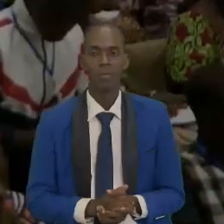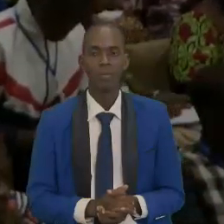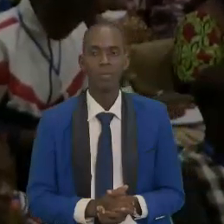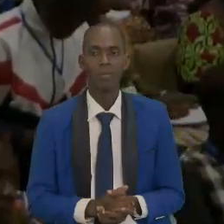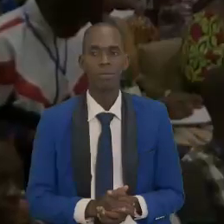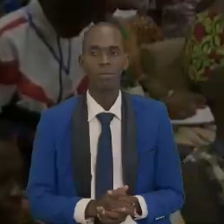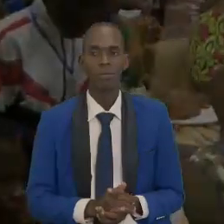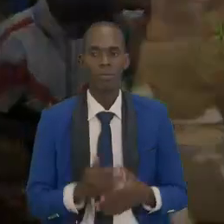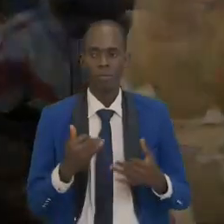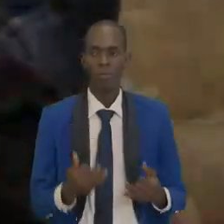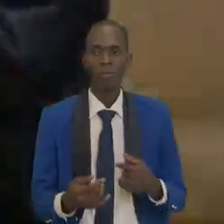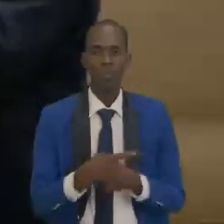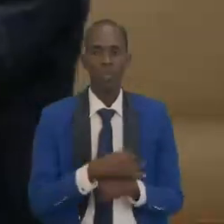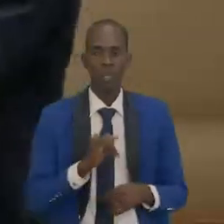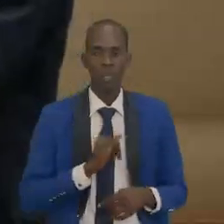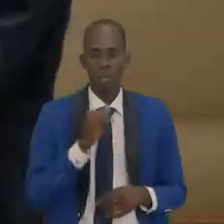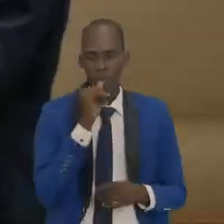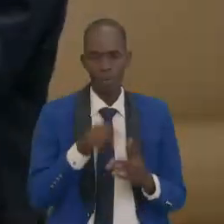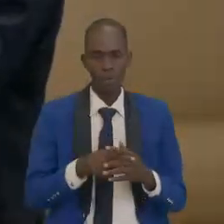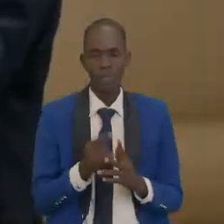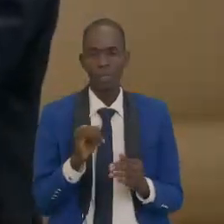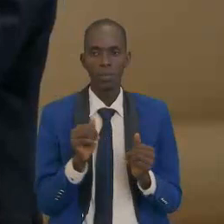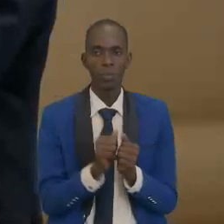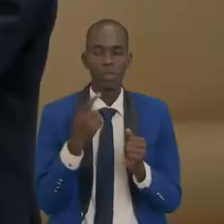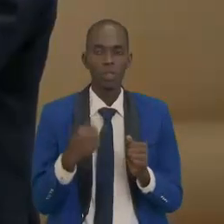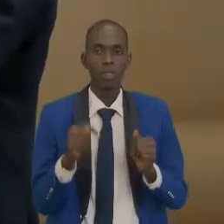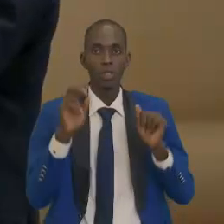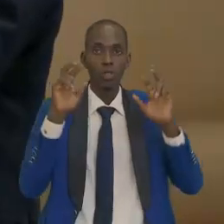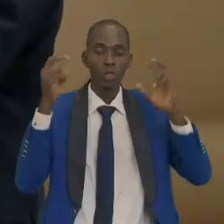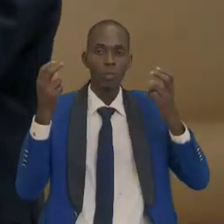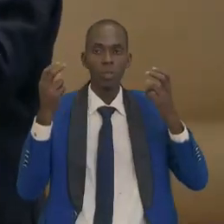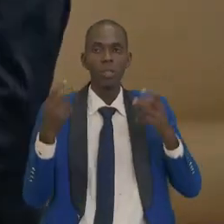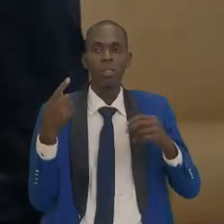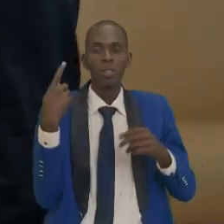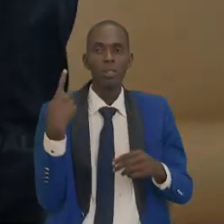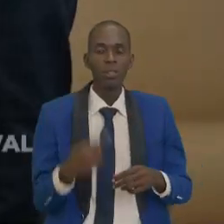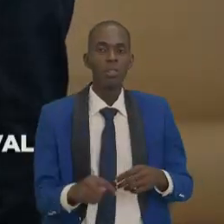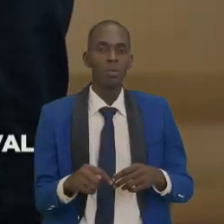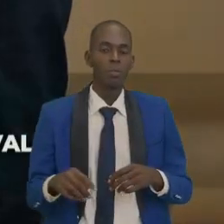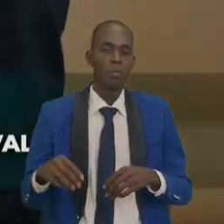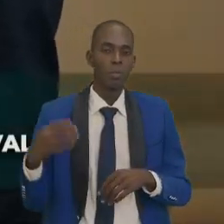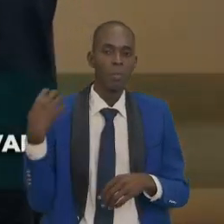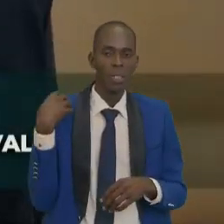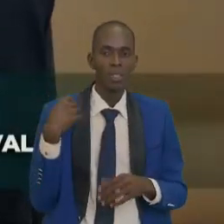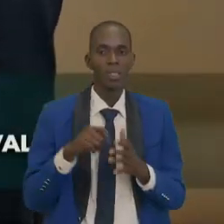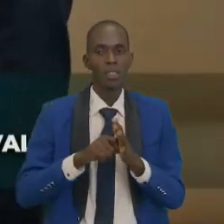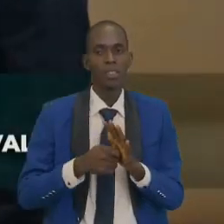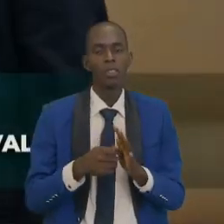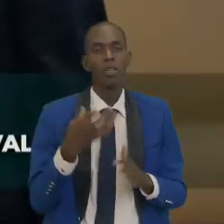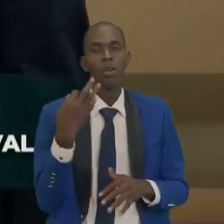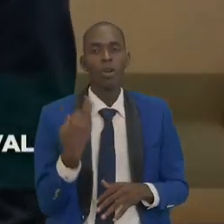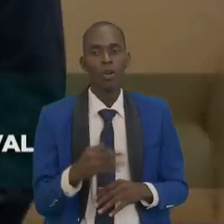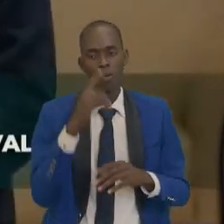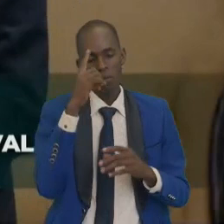today I'm starting with the message the master key of faith in the Latter-Day Revival